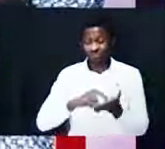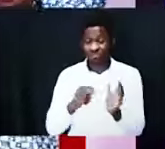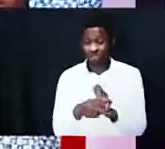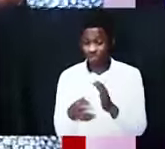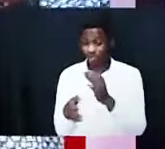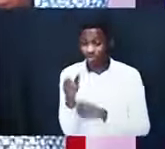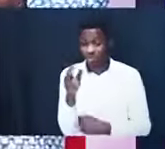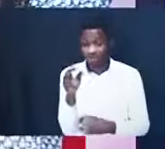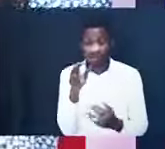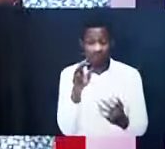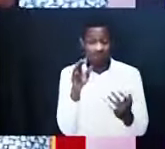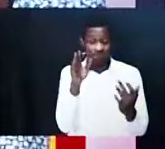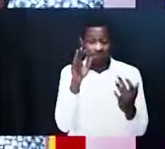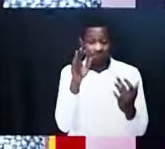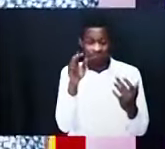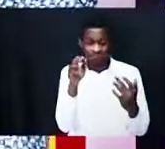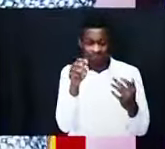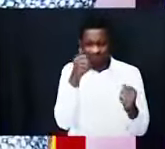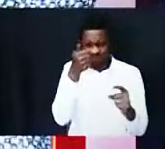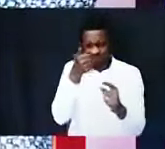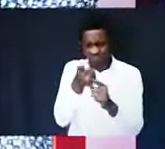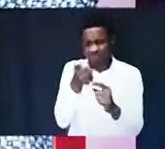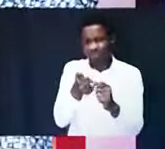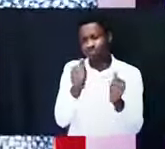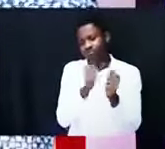you. Verse 10.